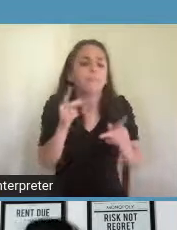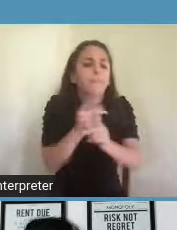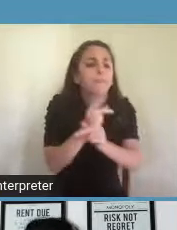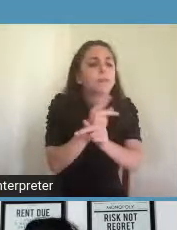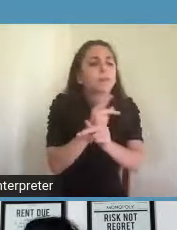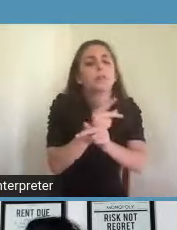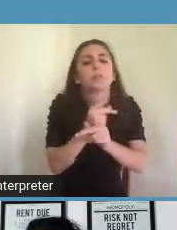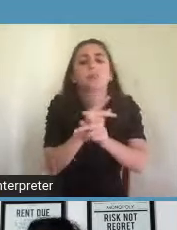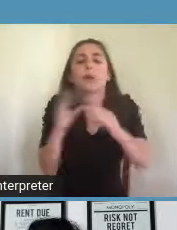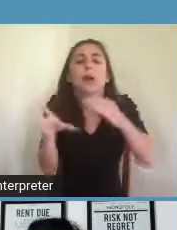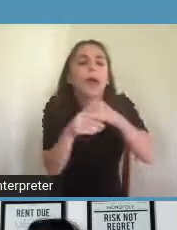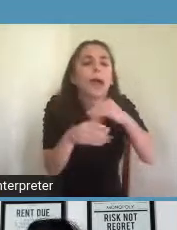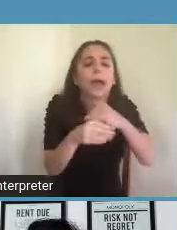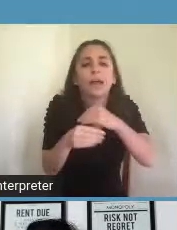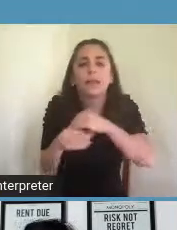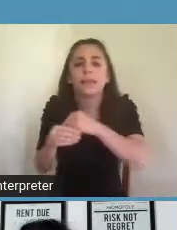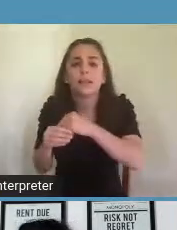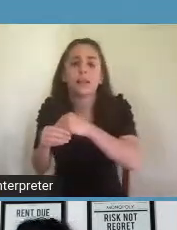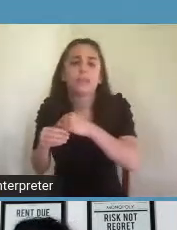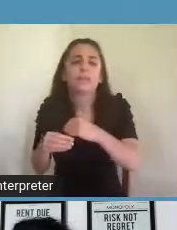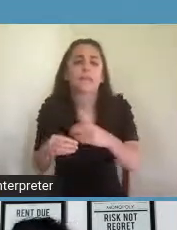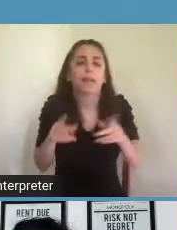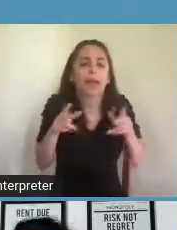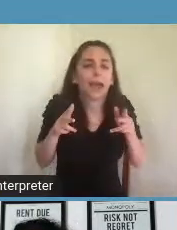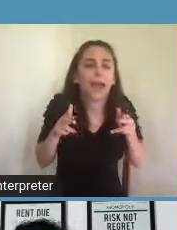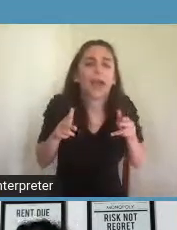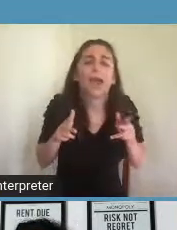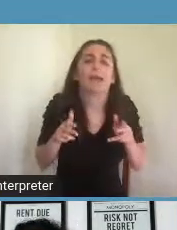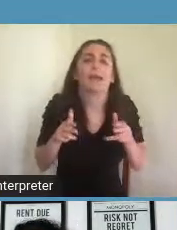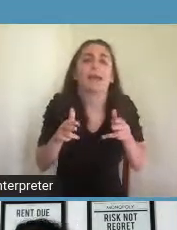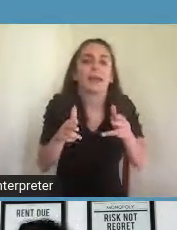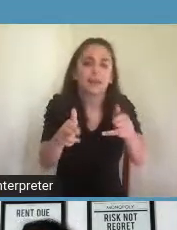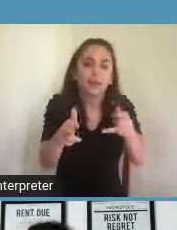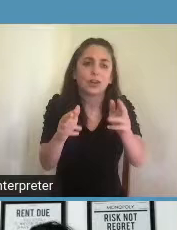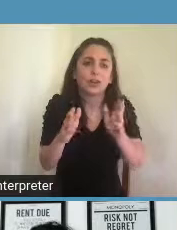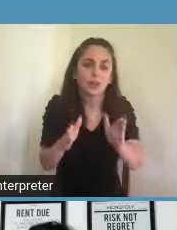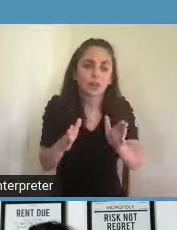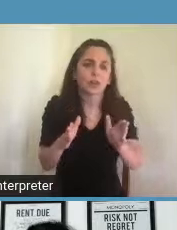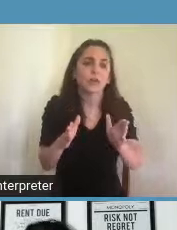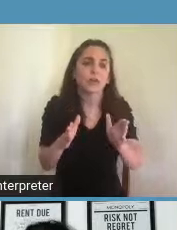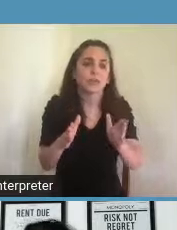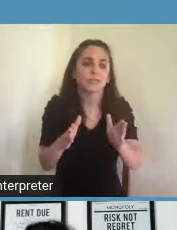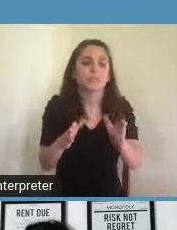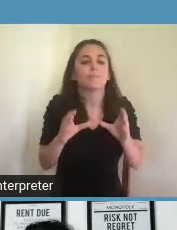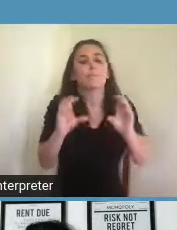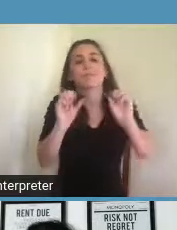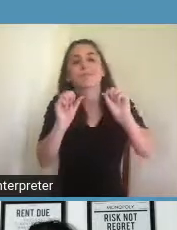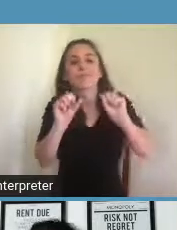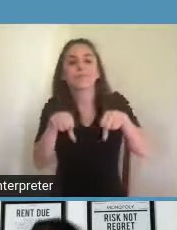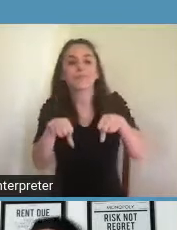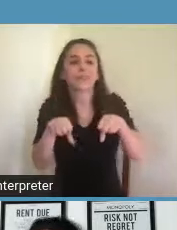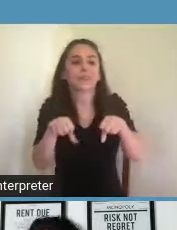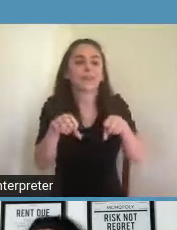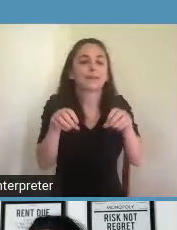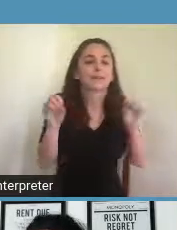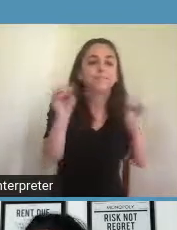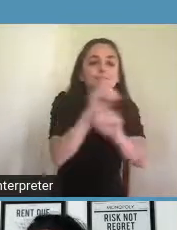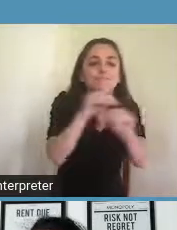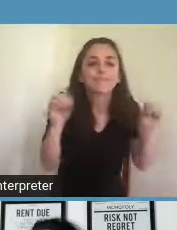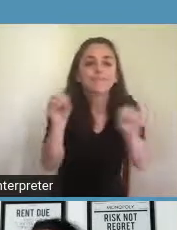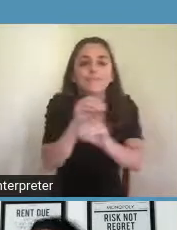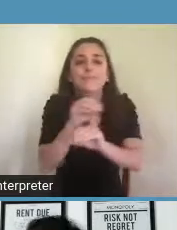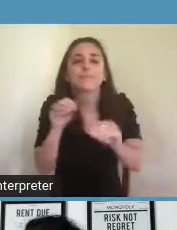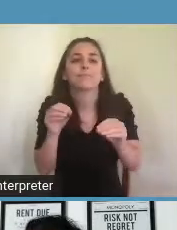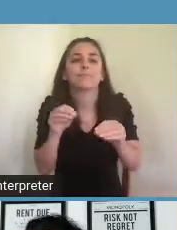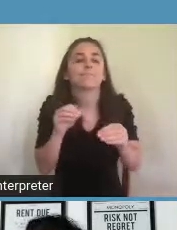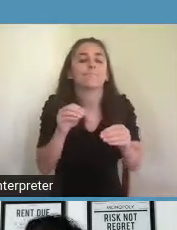becomes a sweet deal for that editor, whether they're in-house or not, to be able to actually put that puzzle together